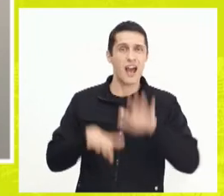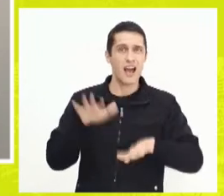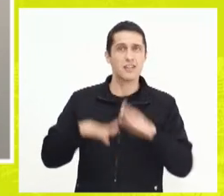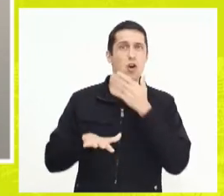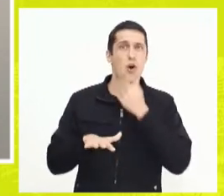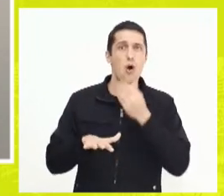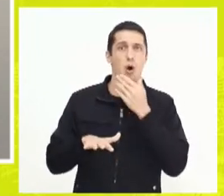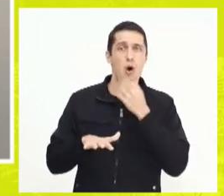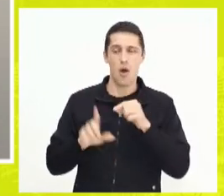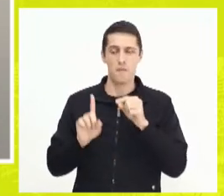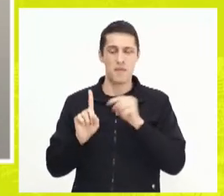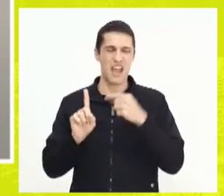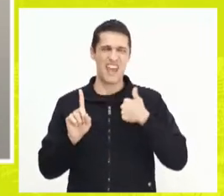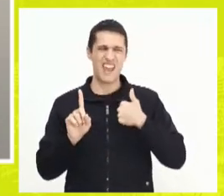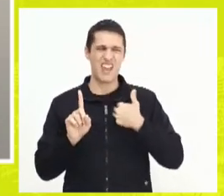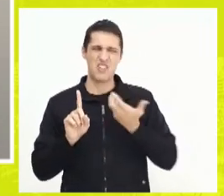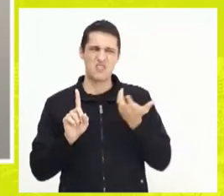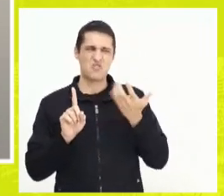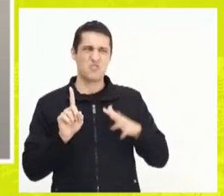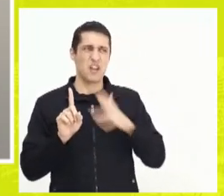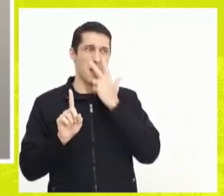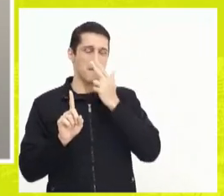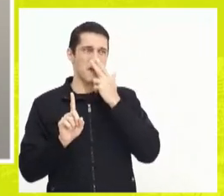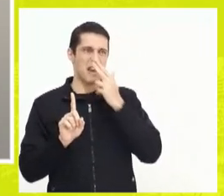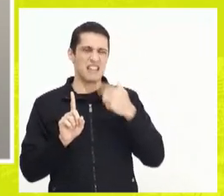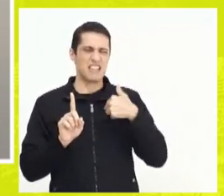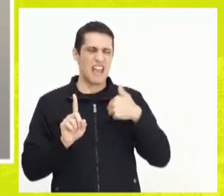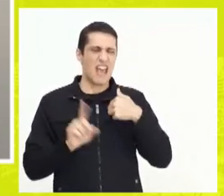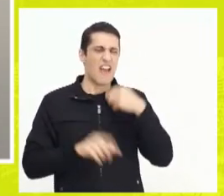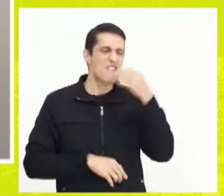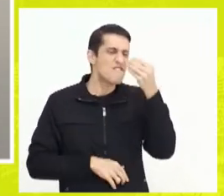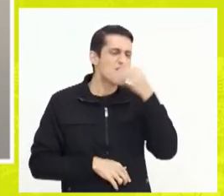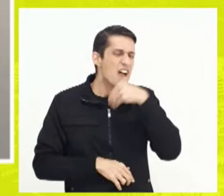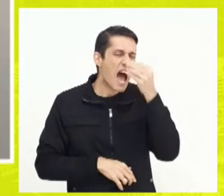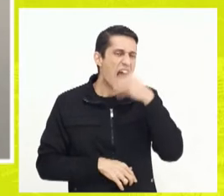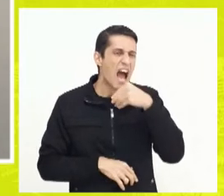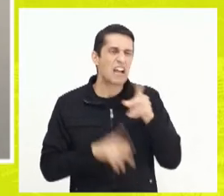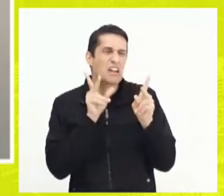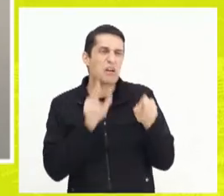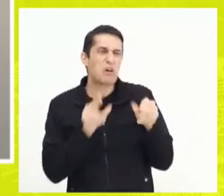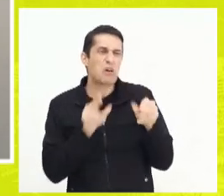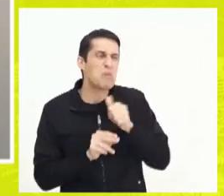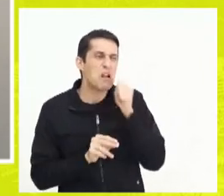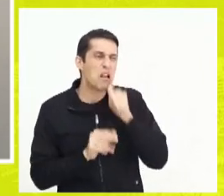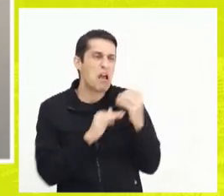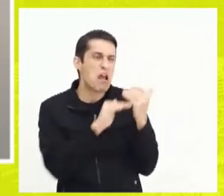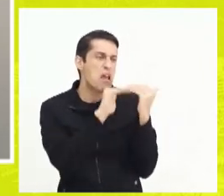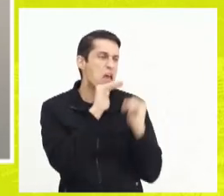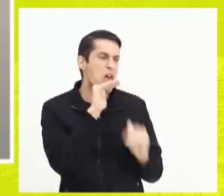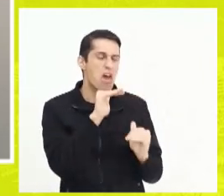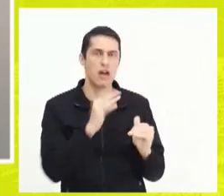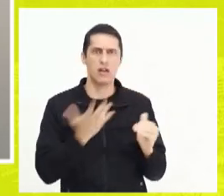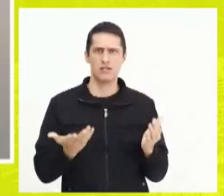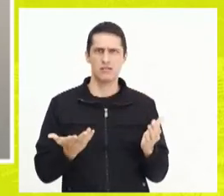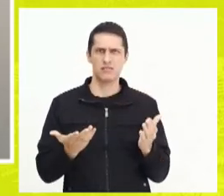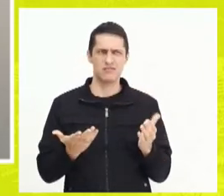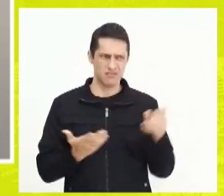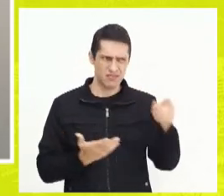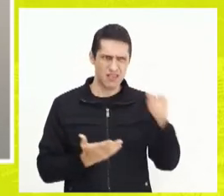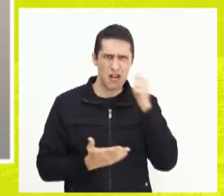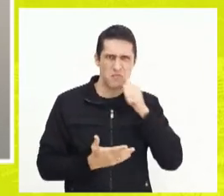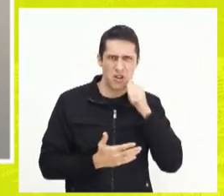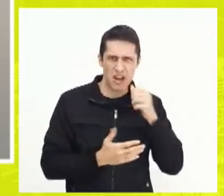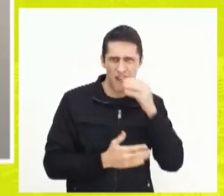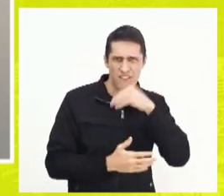because feminine is considered weak therefore inferior so many times